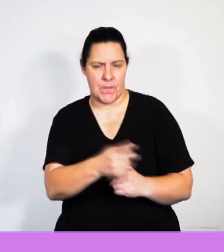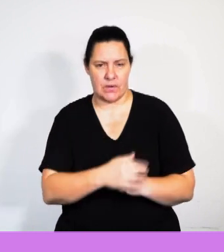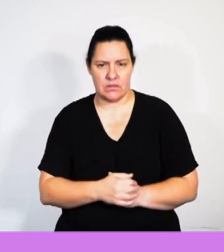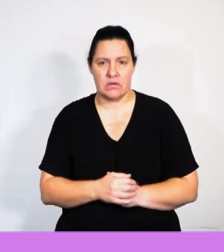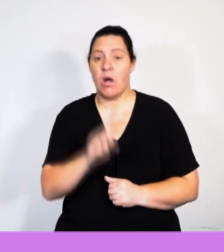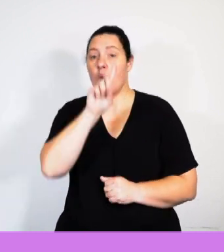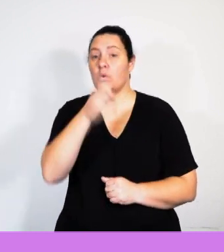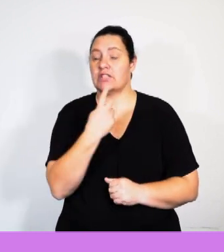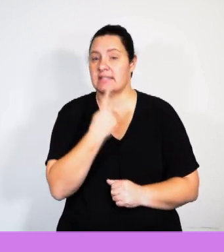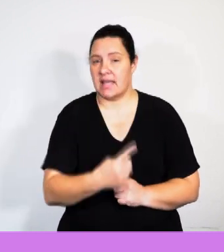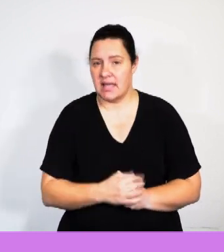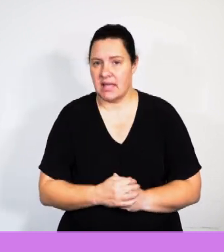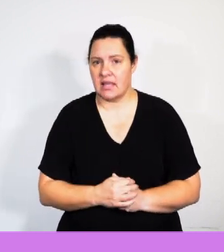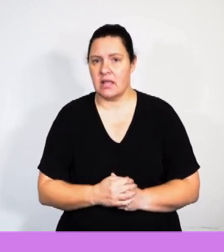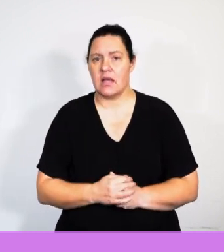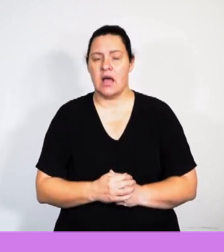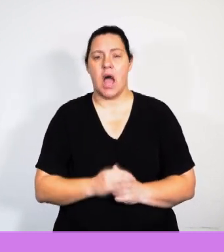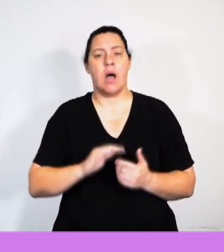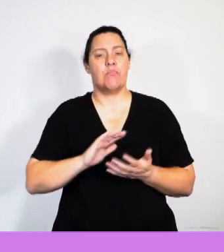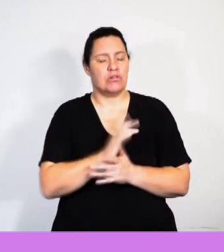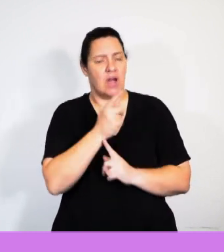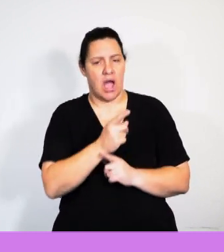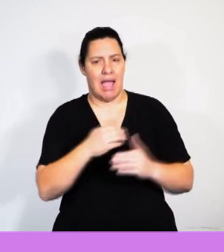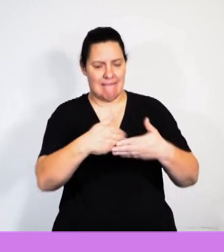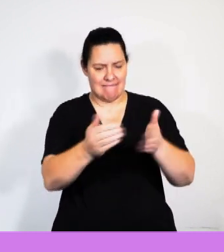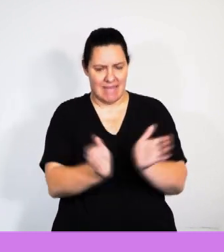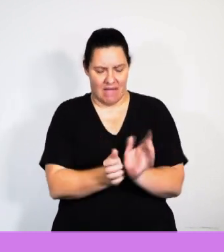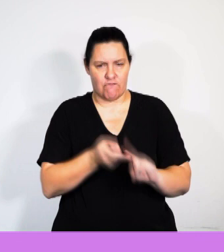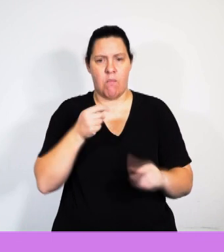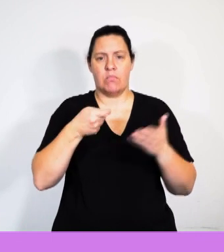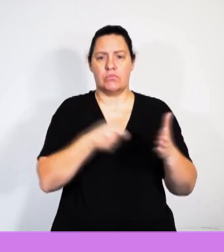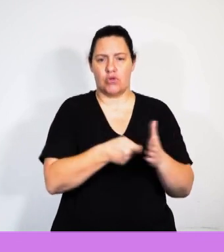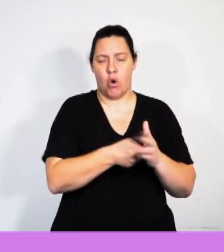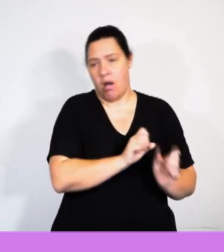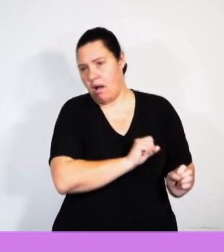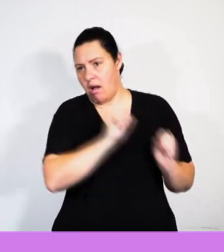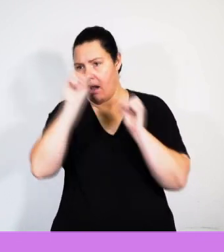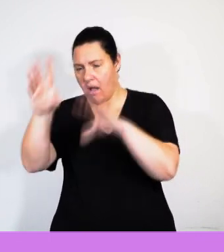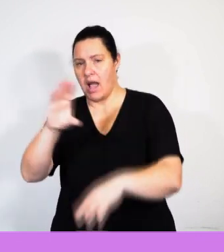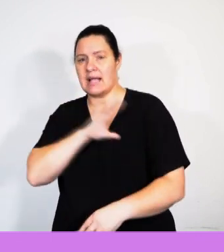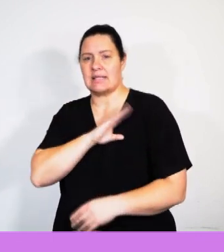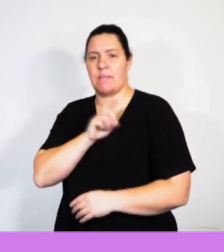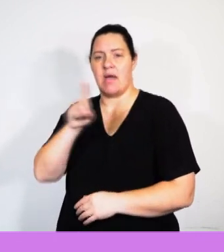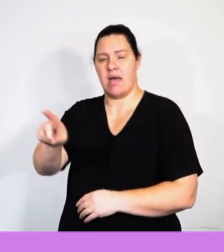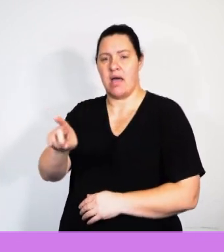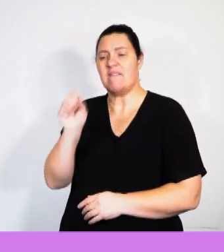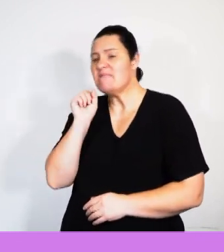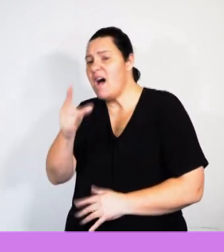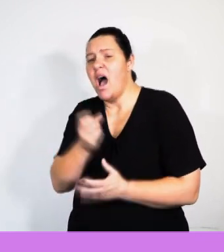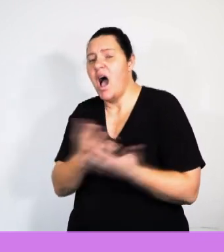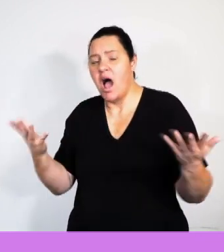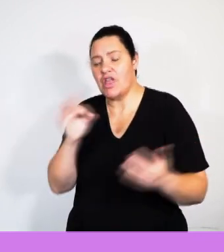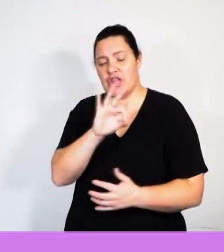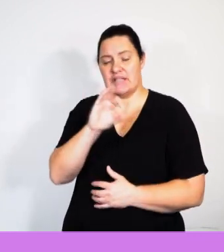remember. The question says, Precious must deliver a cake from her store to a customer who stays